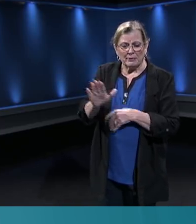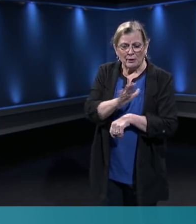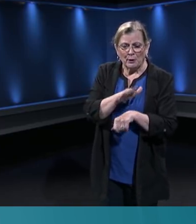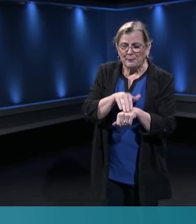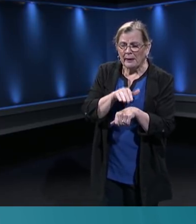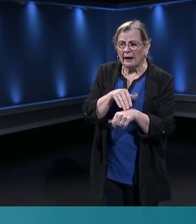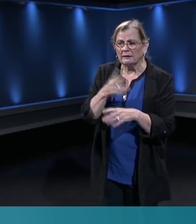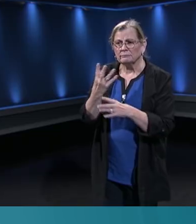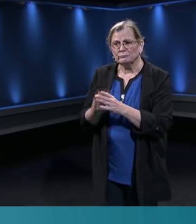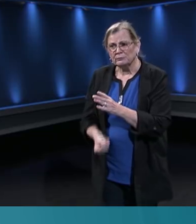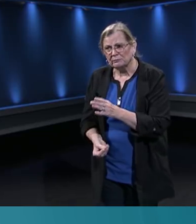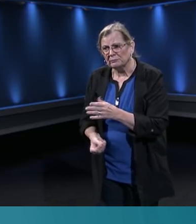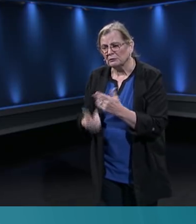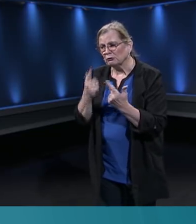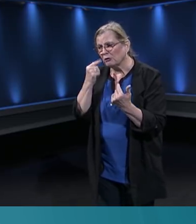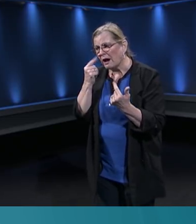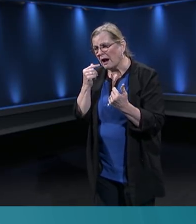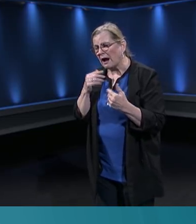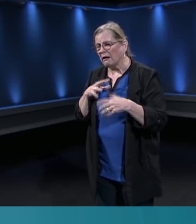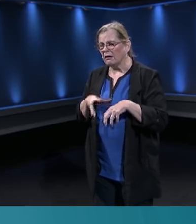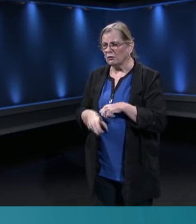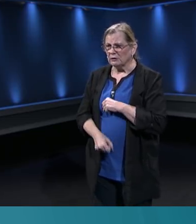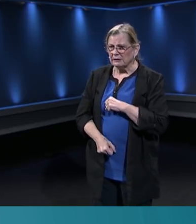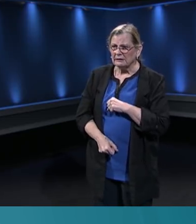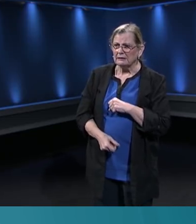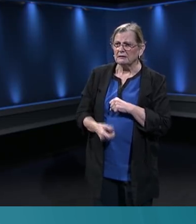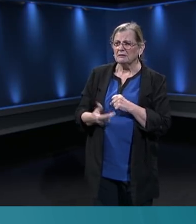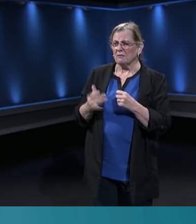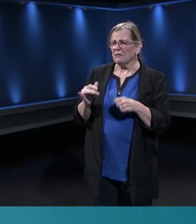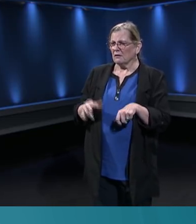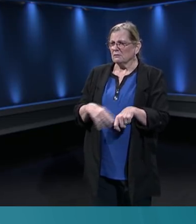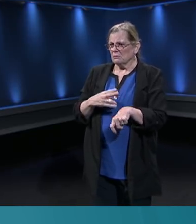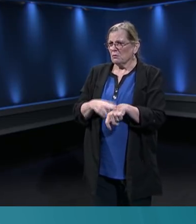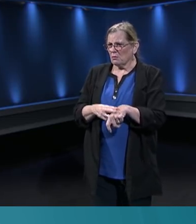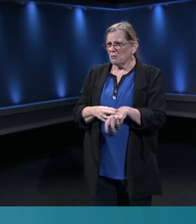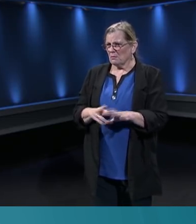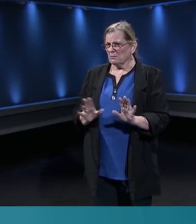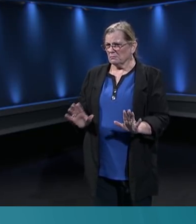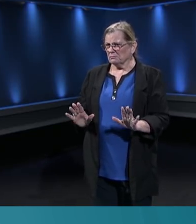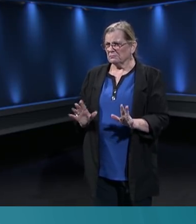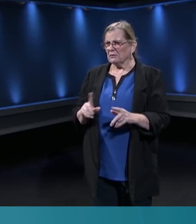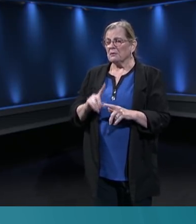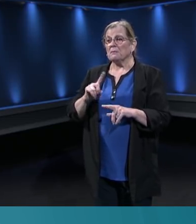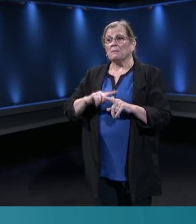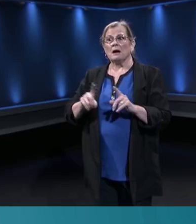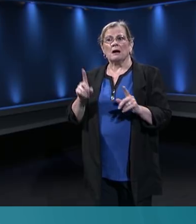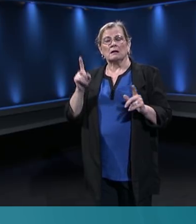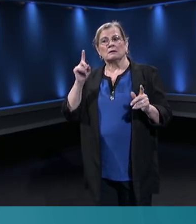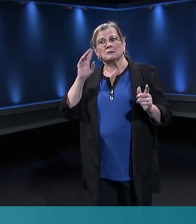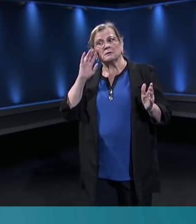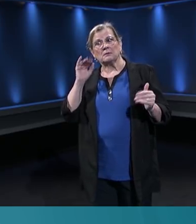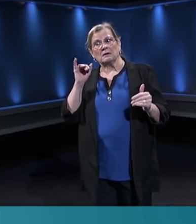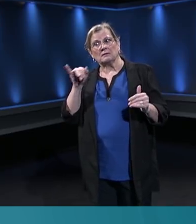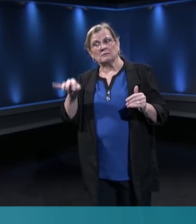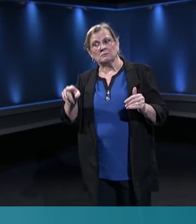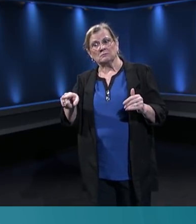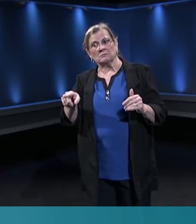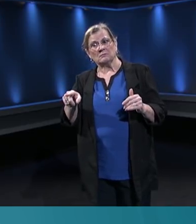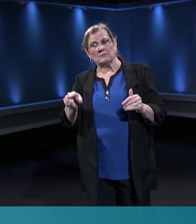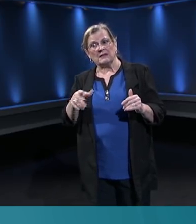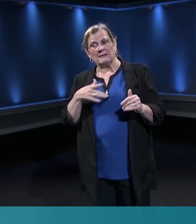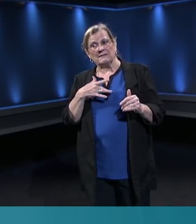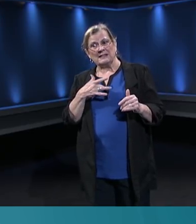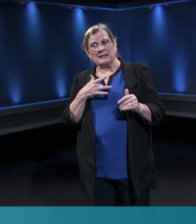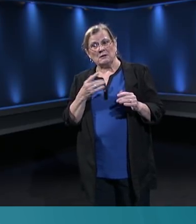should expect those feelings to happen. What we want to be looking at is, when I start to get a little bit higher on that